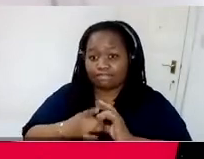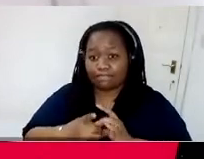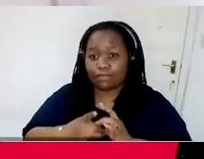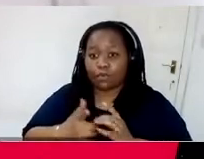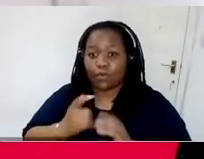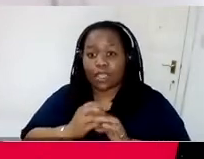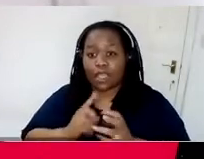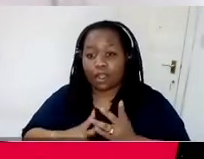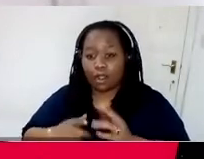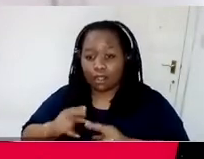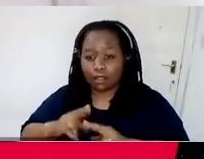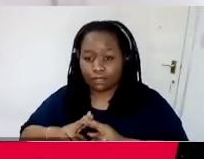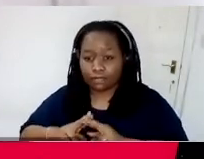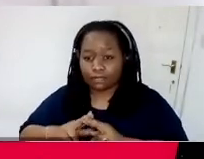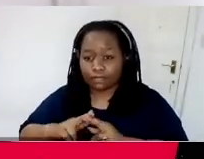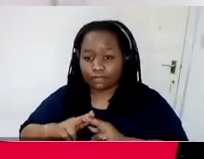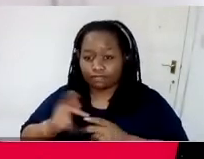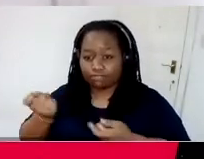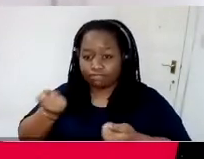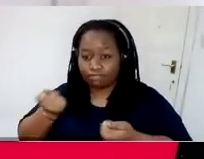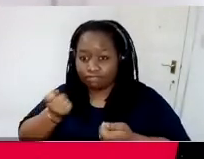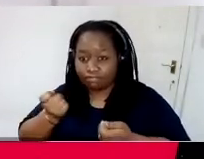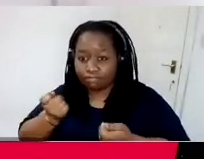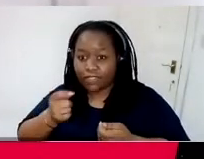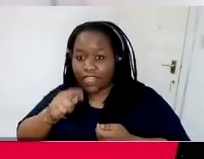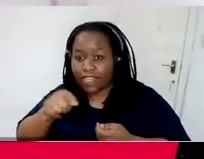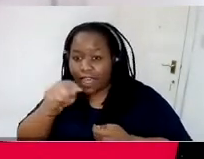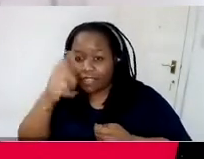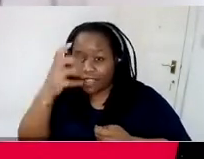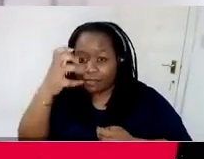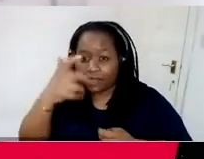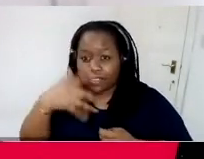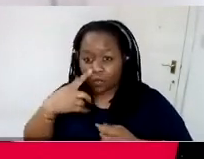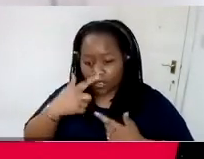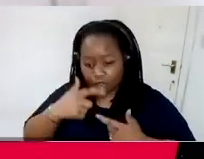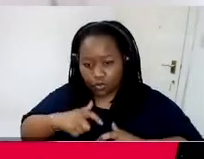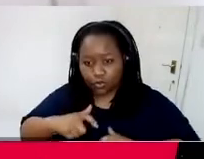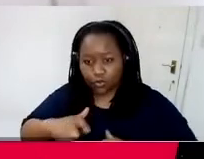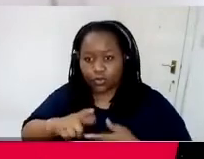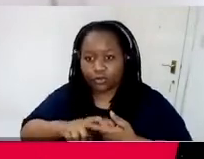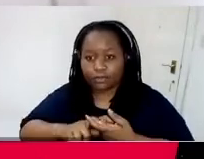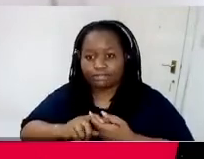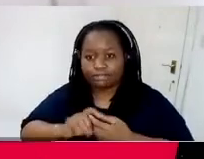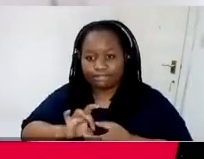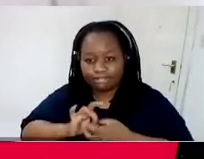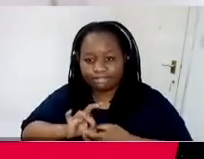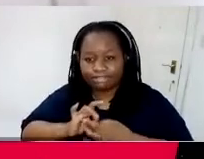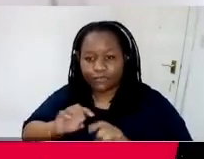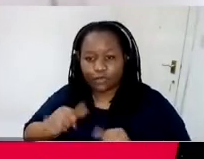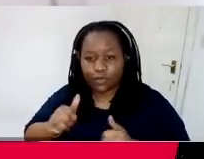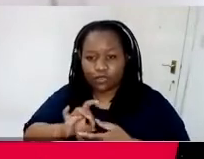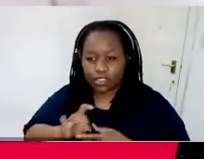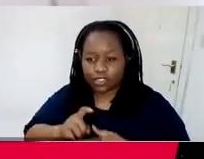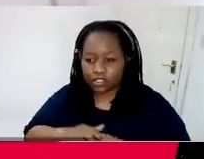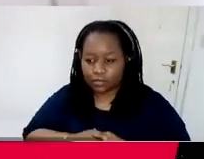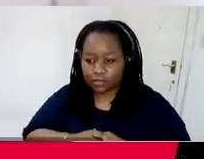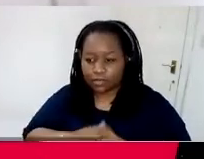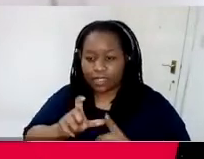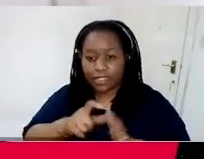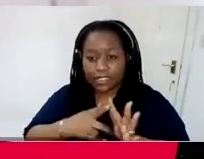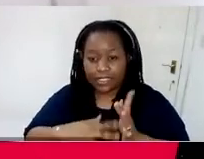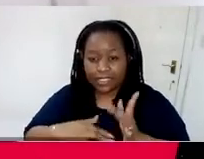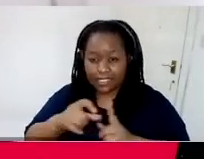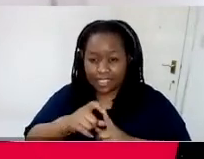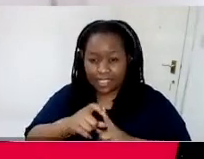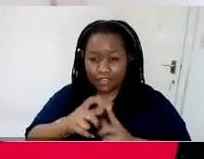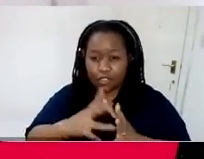other regimes that it wants to maintain good relations with. If you're interested in this topic, David Wearing has a